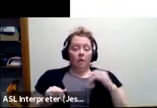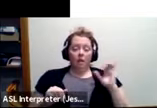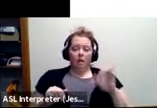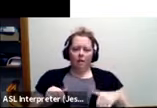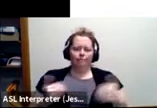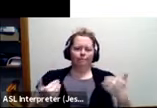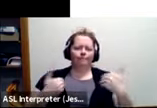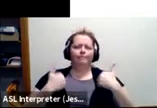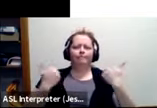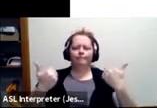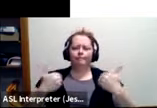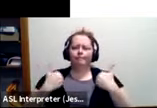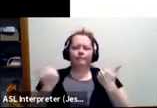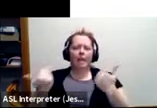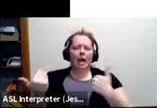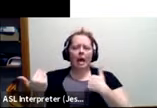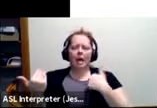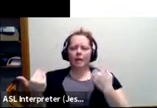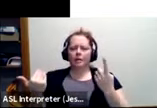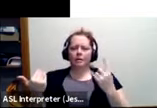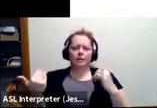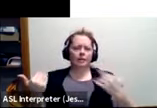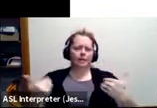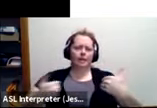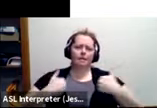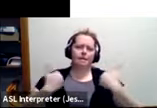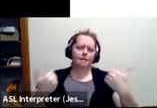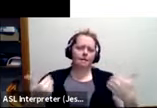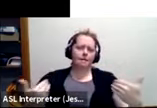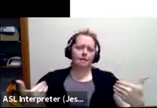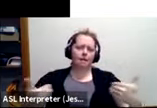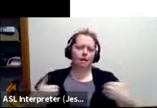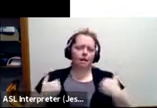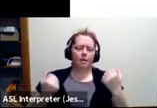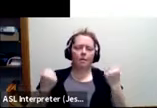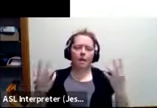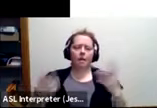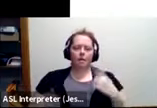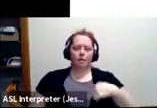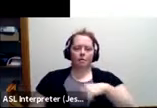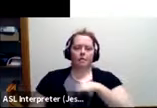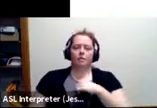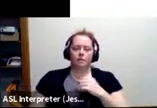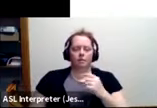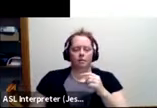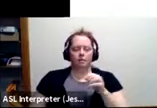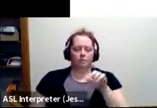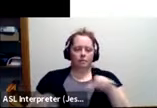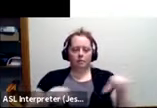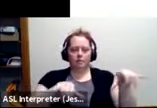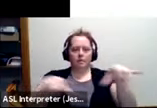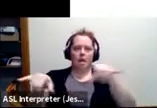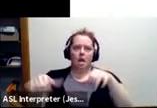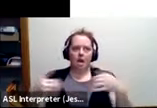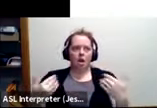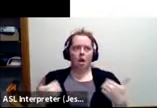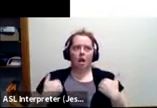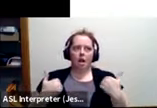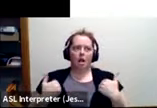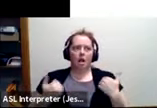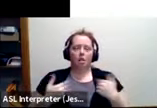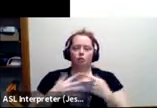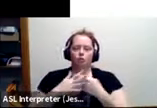at an early age. A lot of us trans and non-binary folks had these feelings at a very early age. And